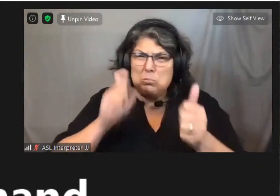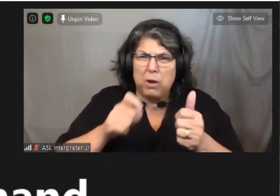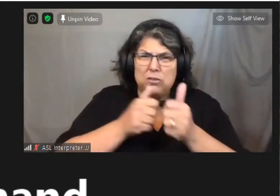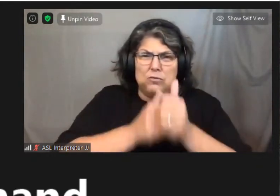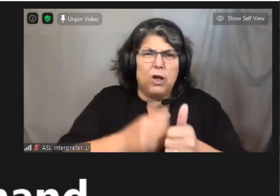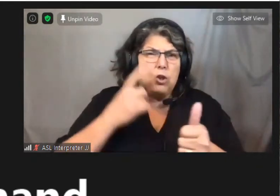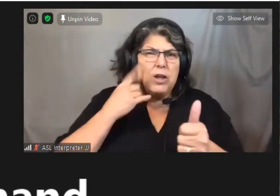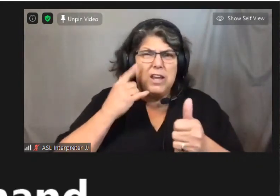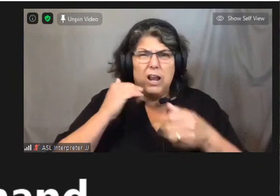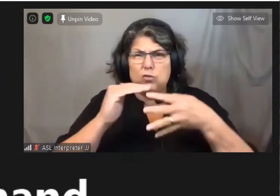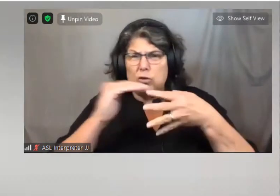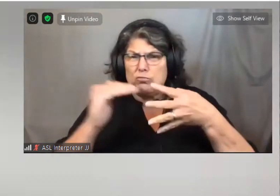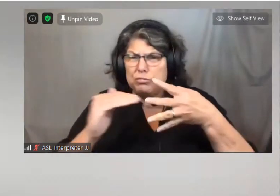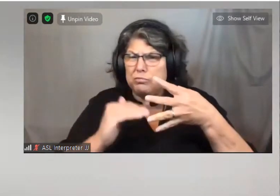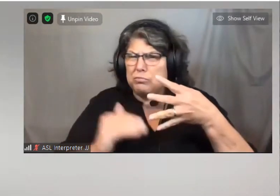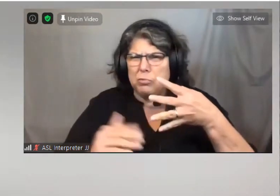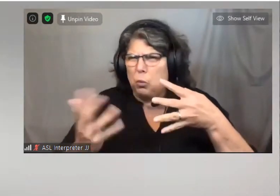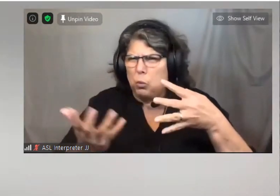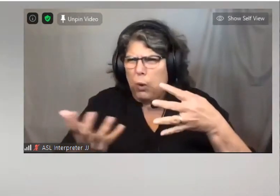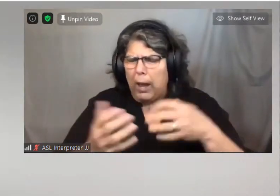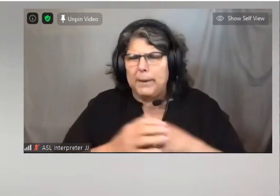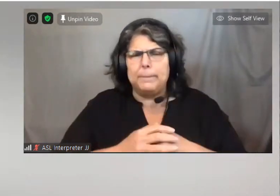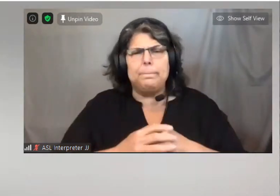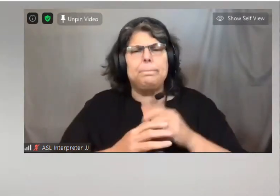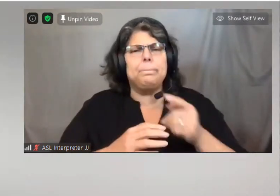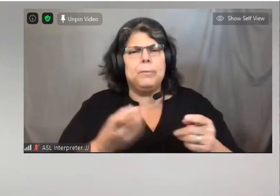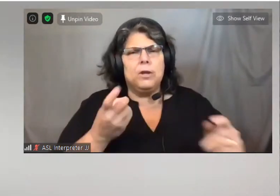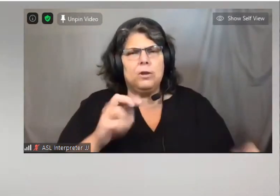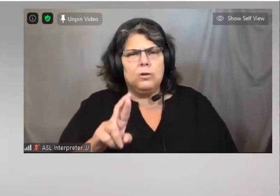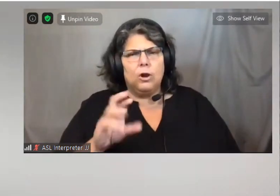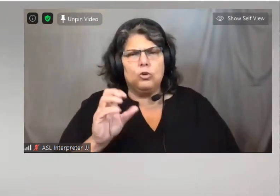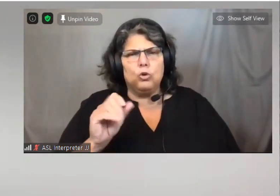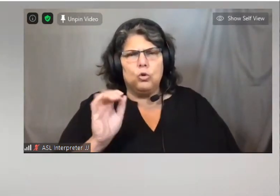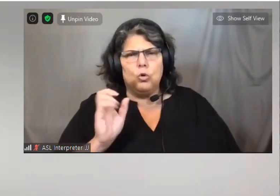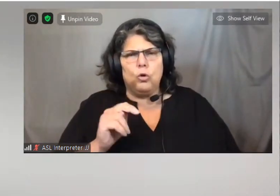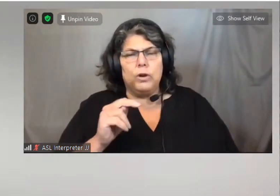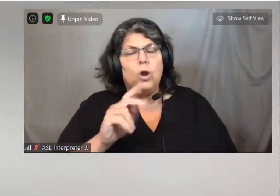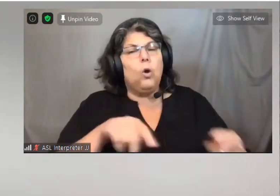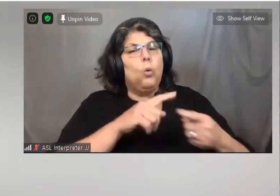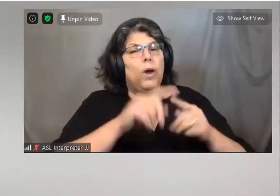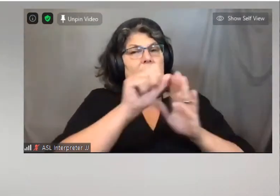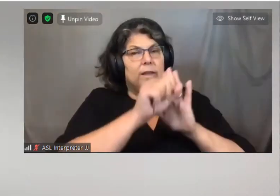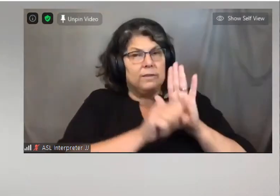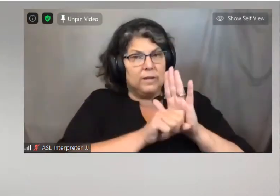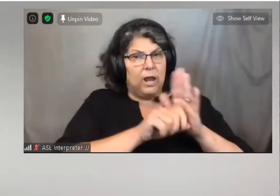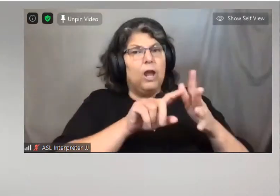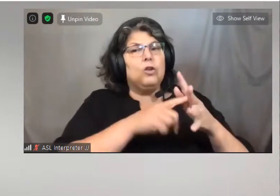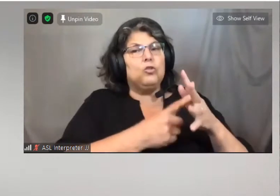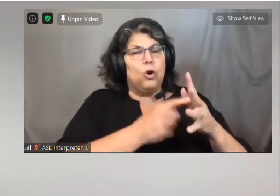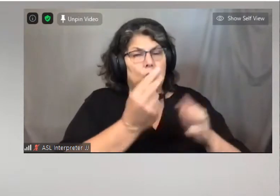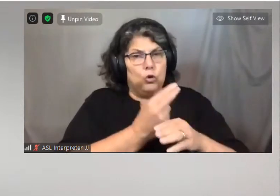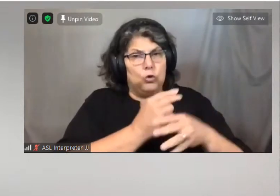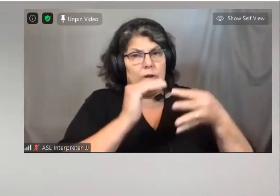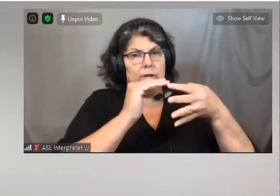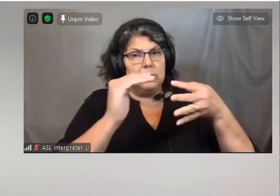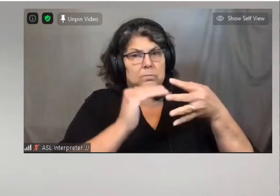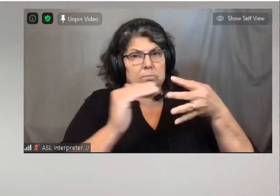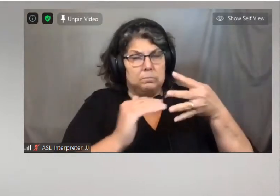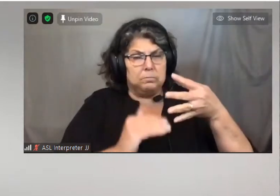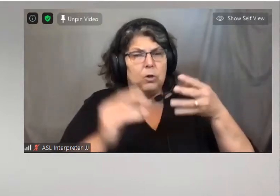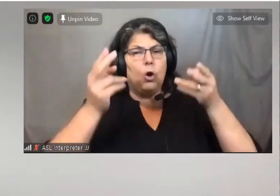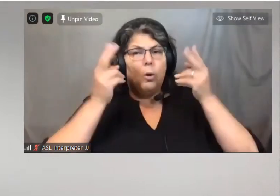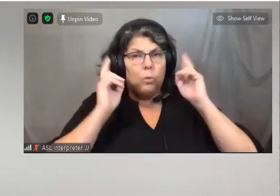that, please? Well, when the state went to the new tier system, barbershops and hair salons were able to